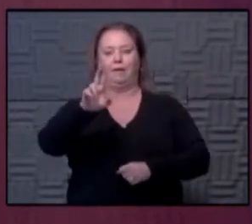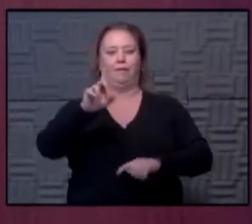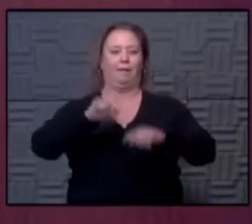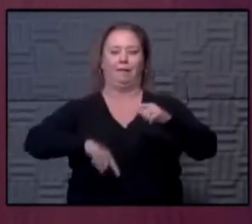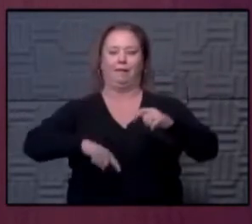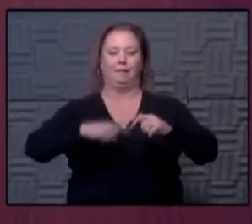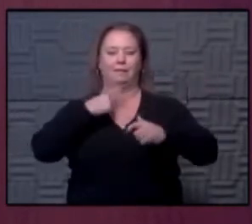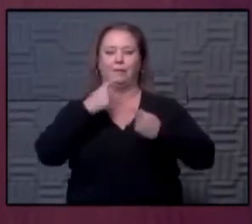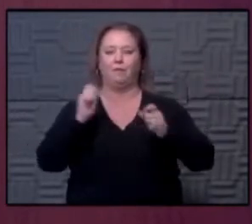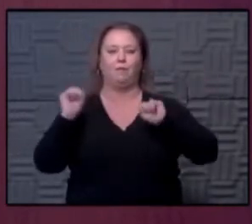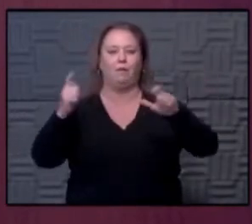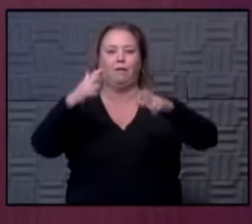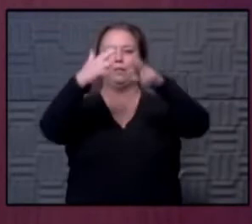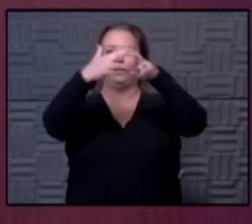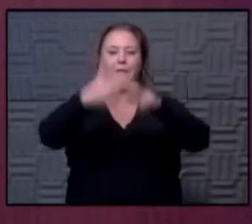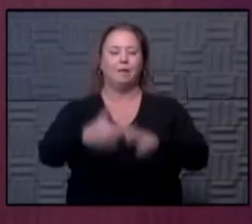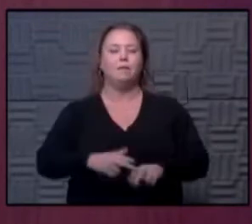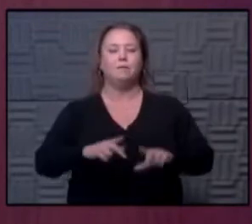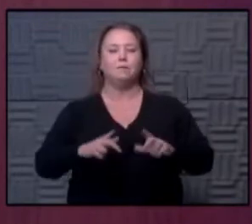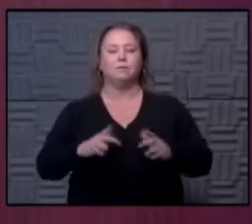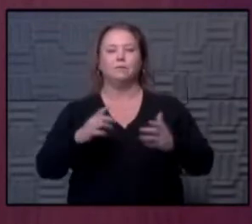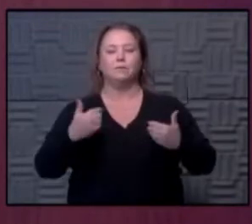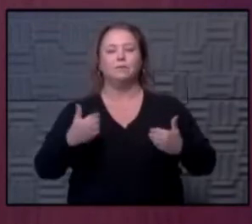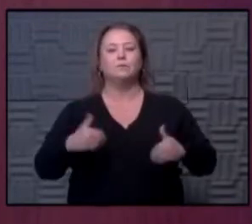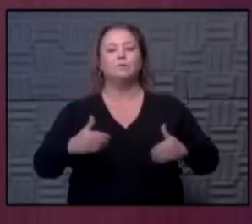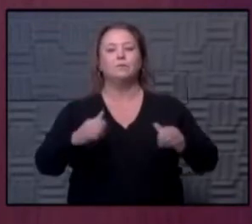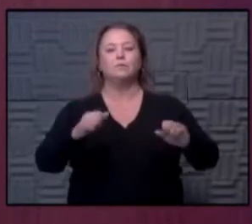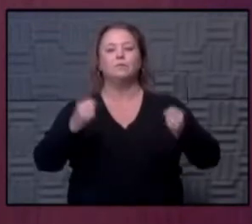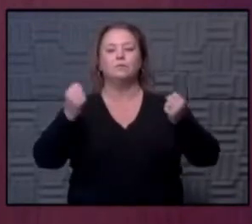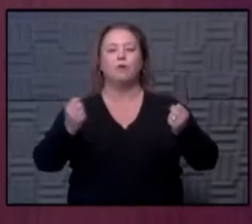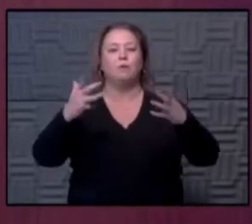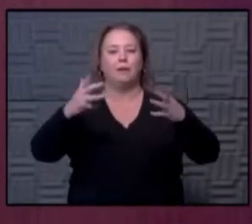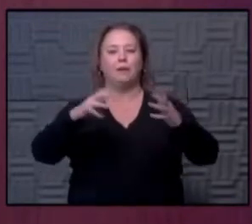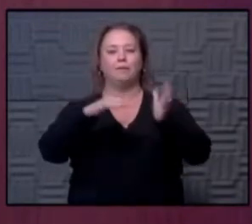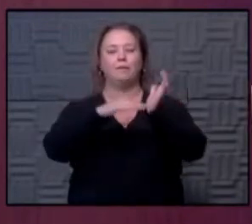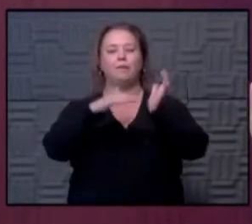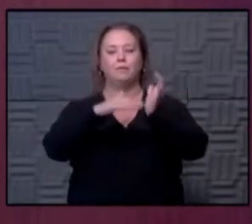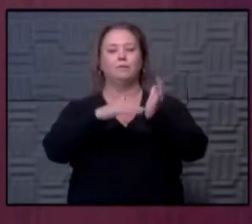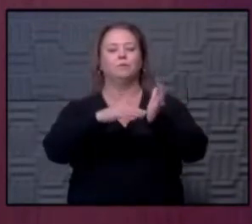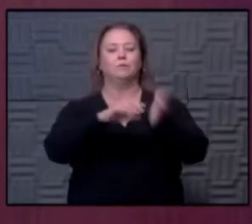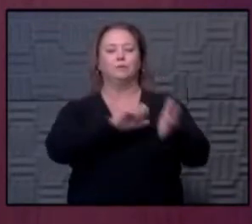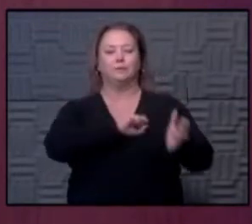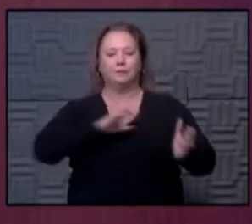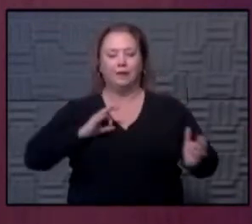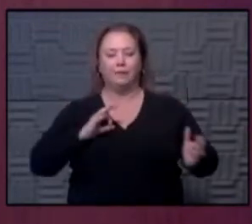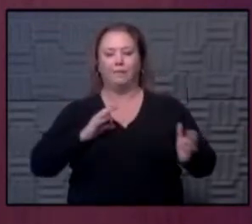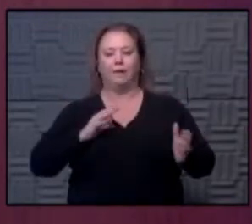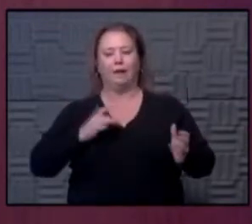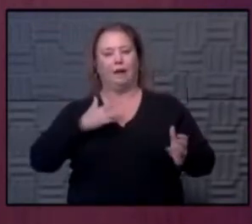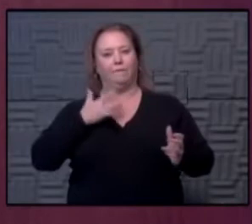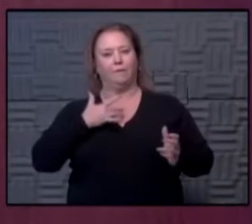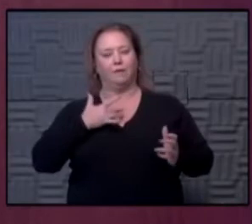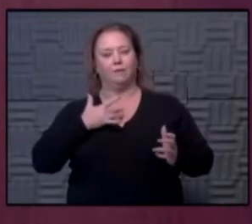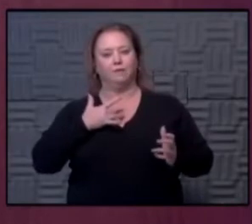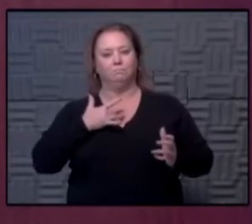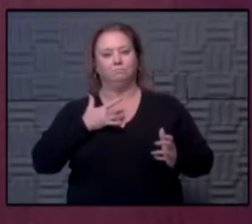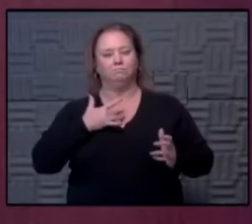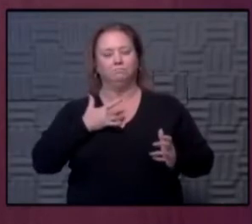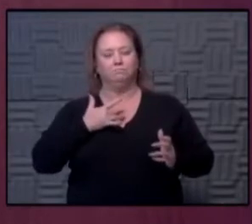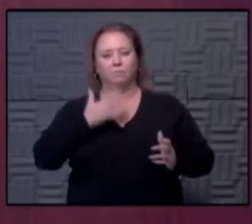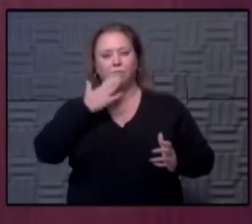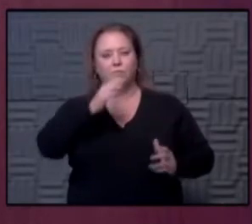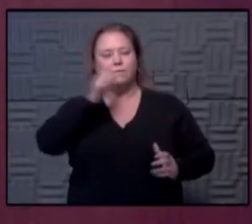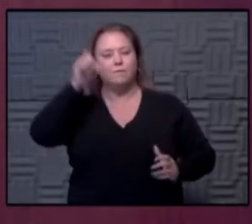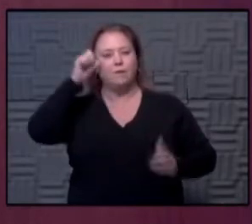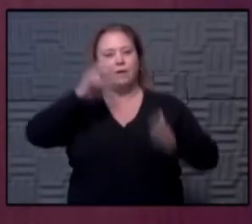because there's so many, but they're just so wonderful, but hopeful. And I had that same feeling reading through the FDA briefs that Dana